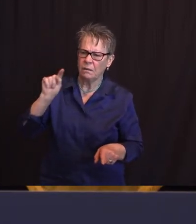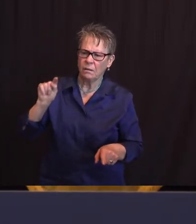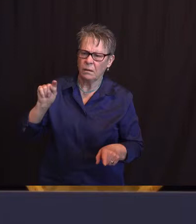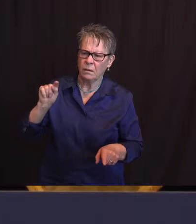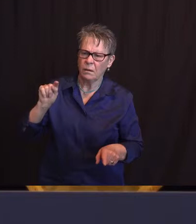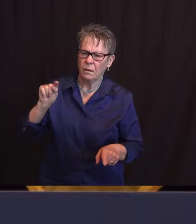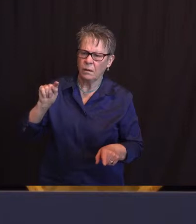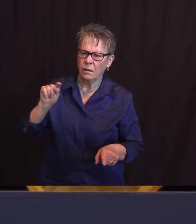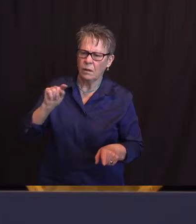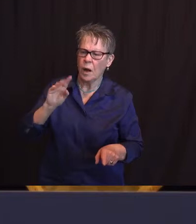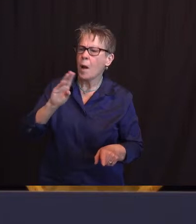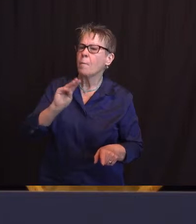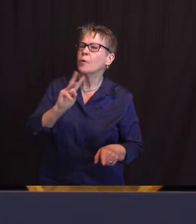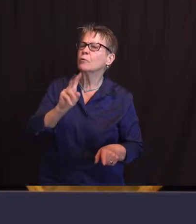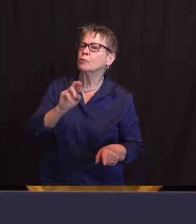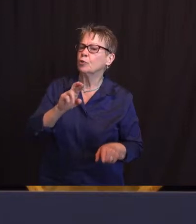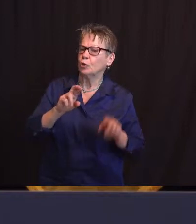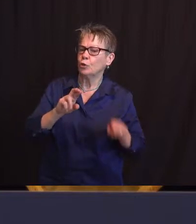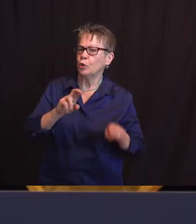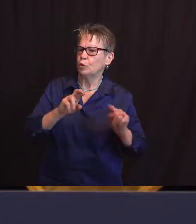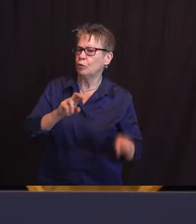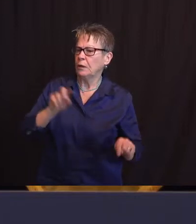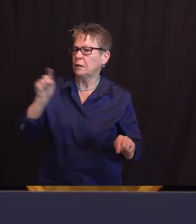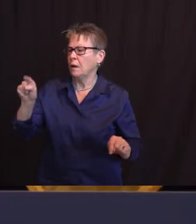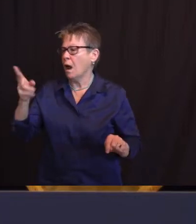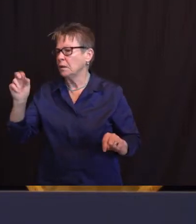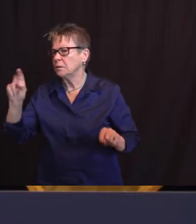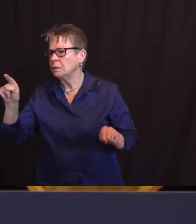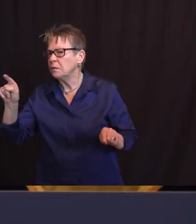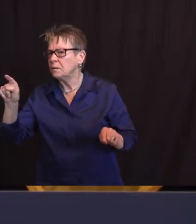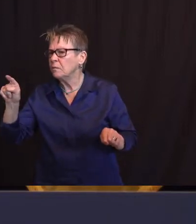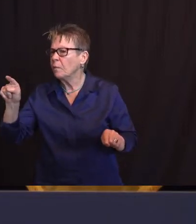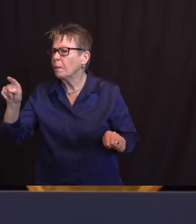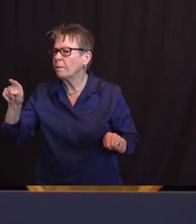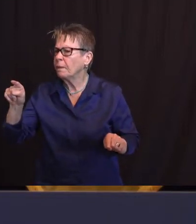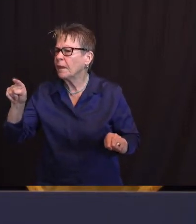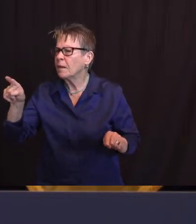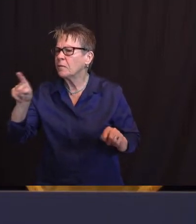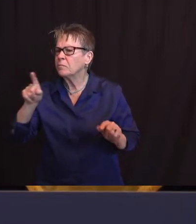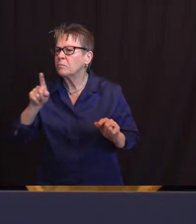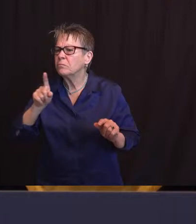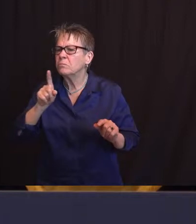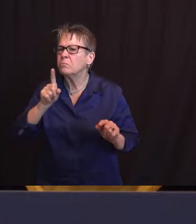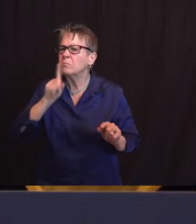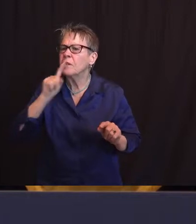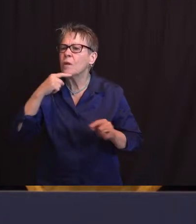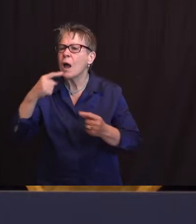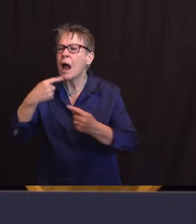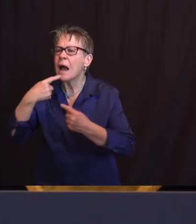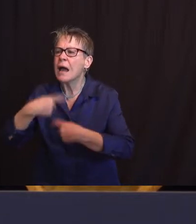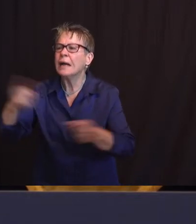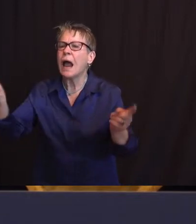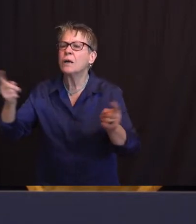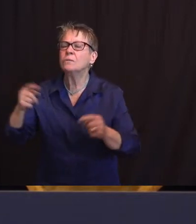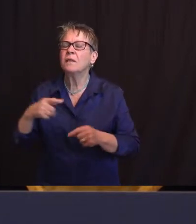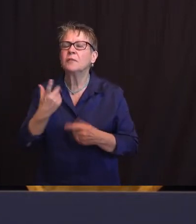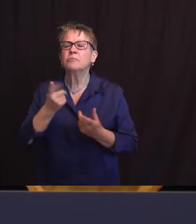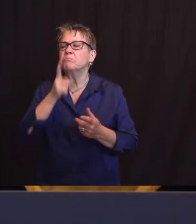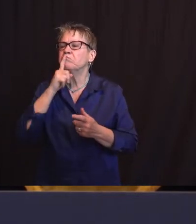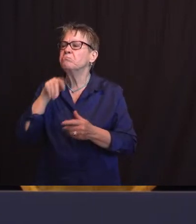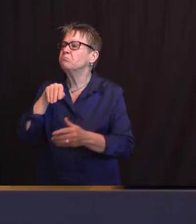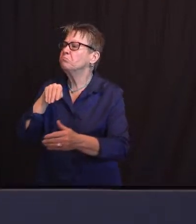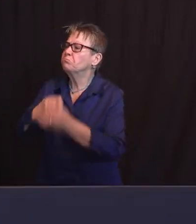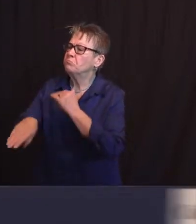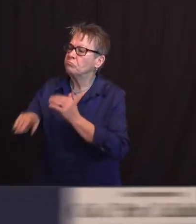do it. Obviously unannounced, but they tend to do them unannounced. And the compliance is, I would still say compliance is phenomenal. Yeah.